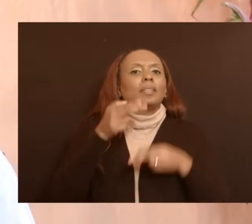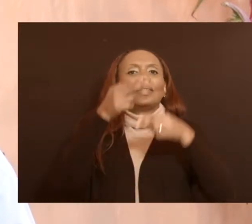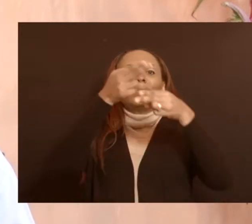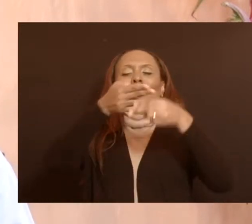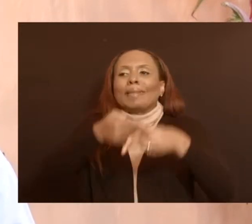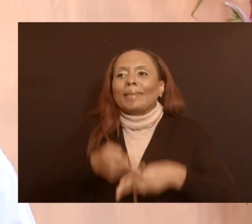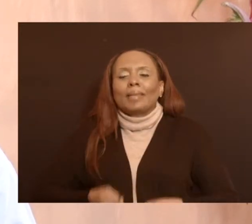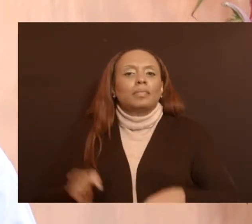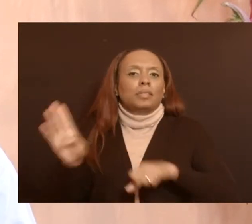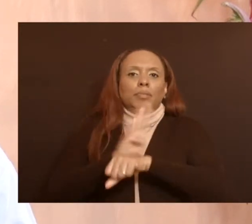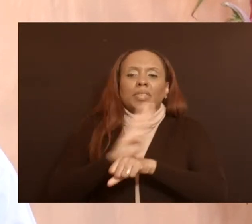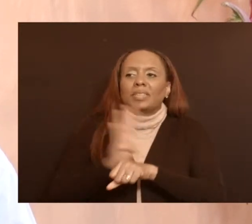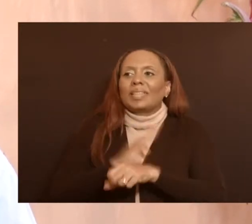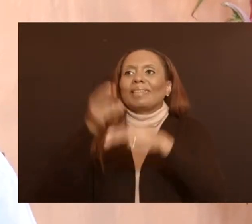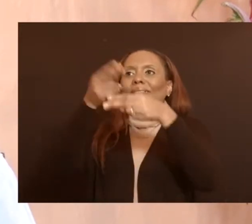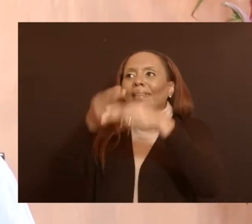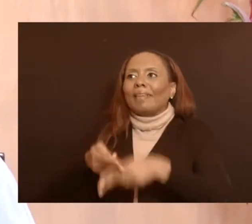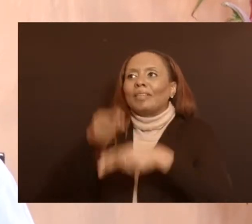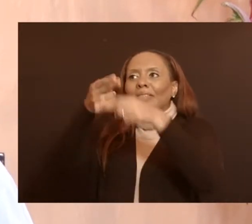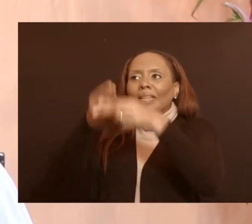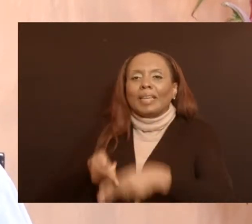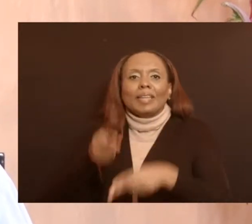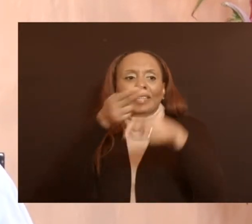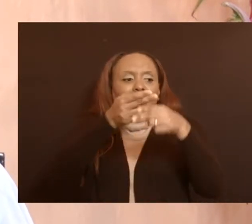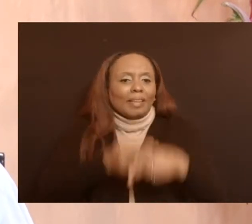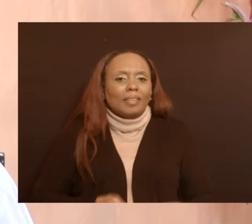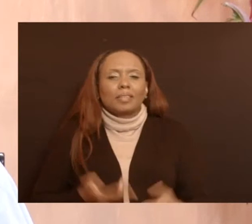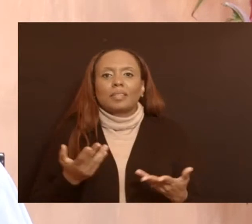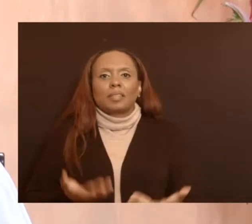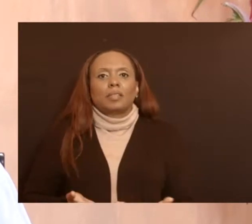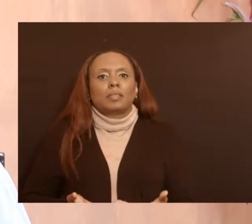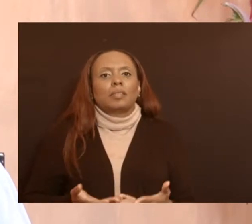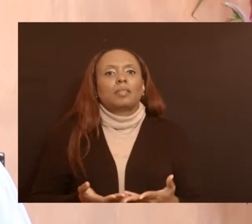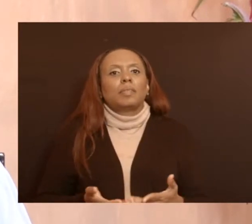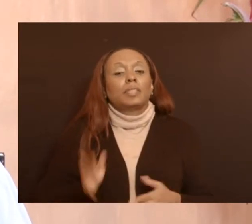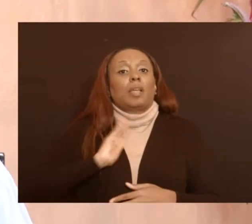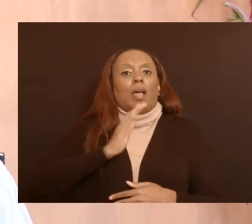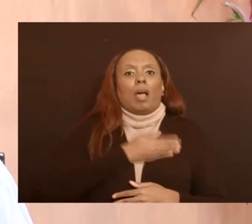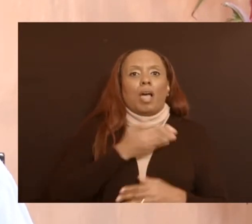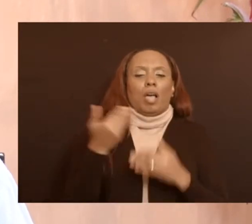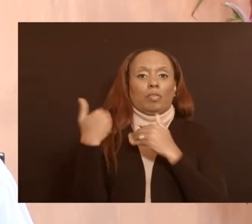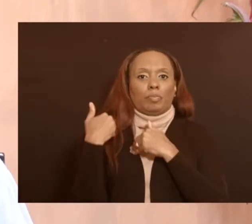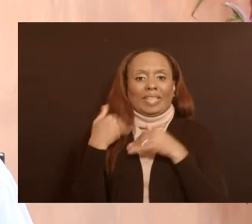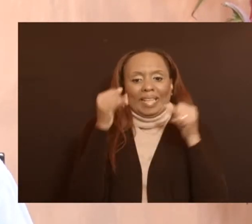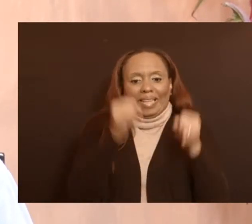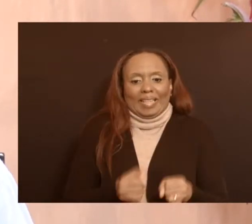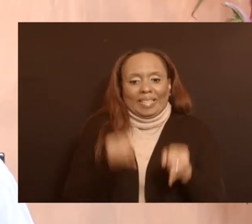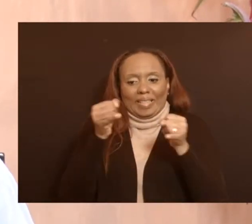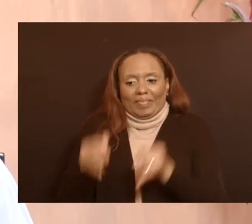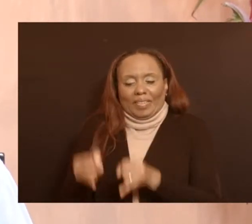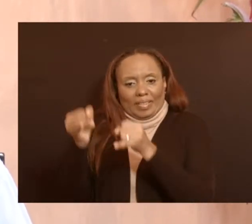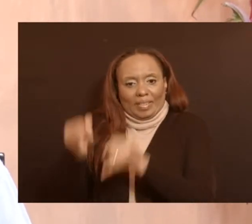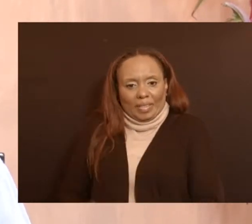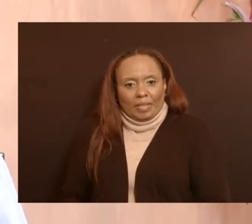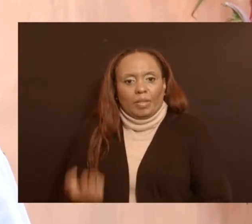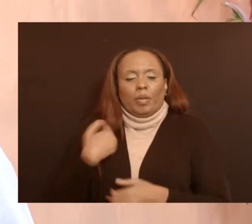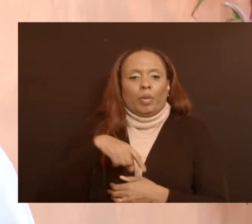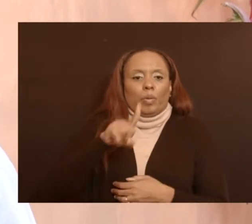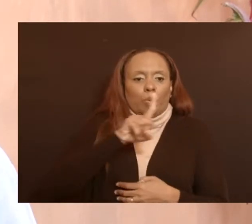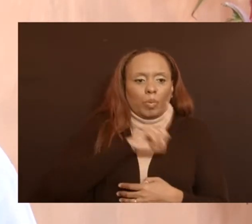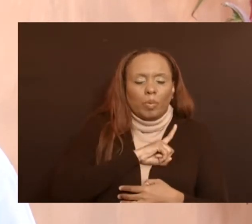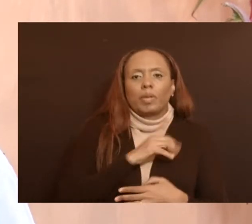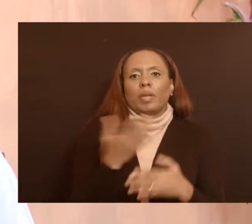sort. We are falling down at the individual level. Why? Because each and every one of us, we have